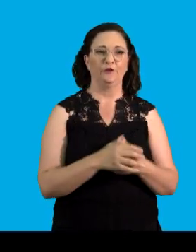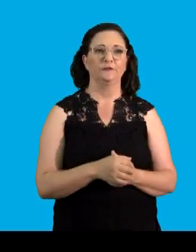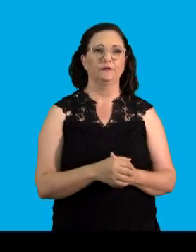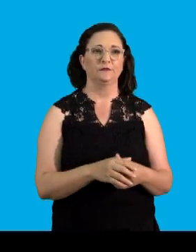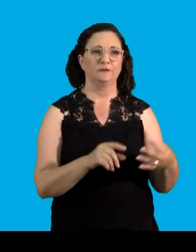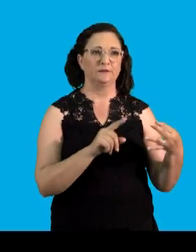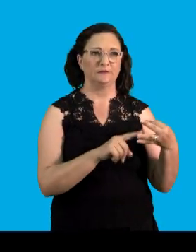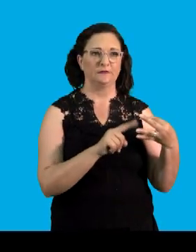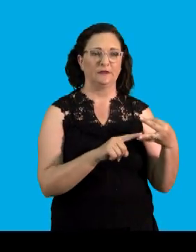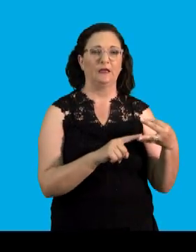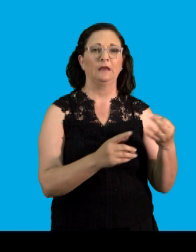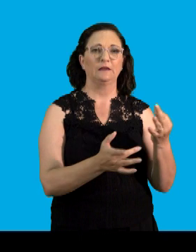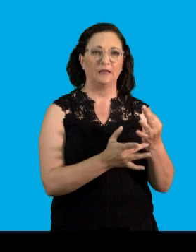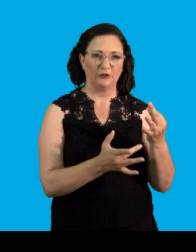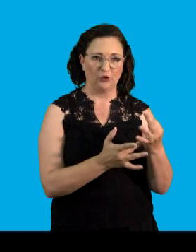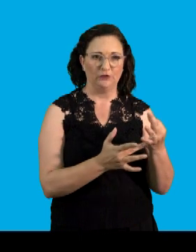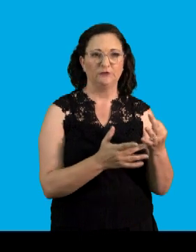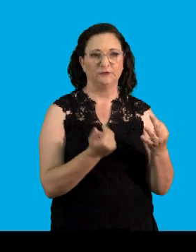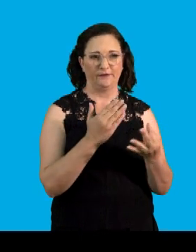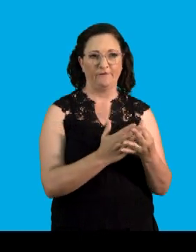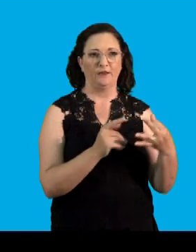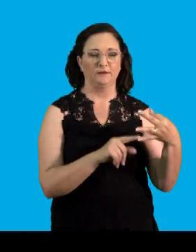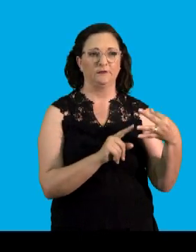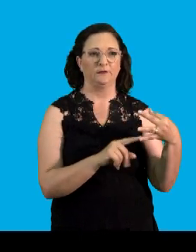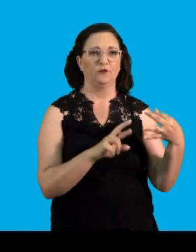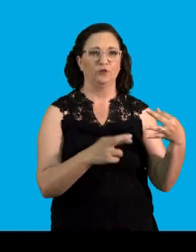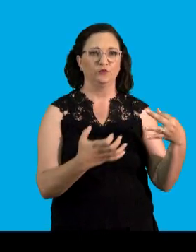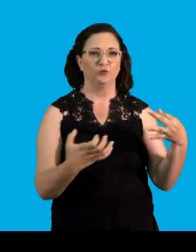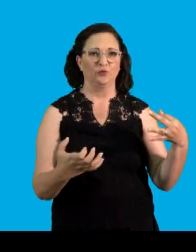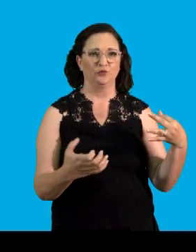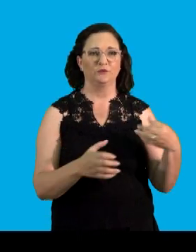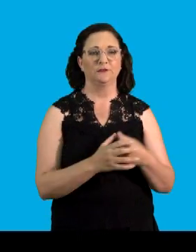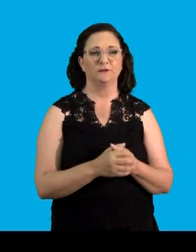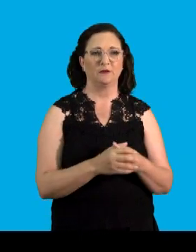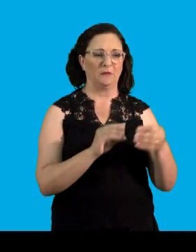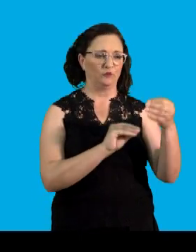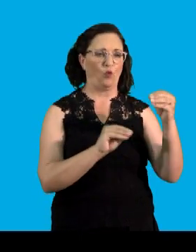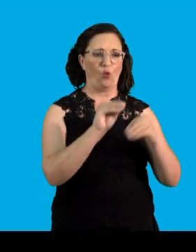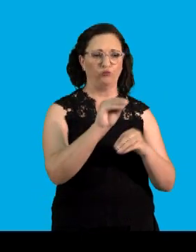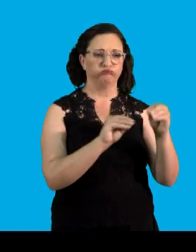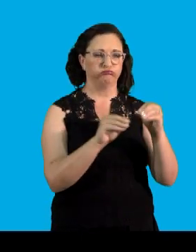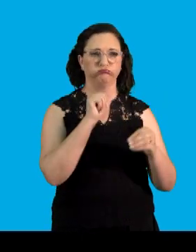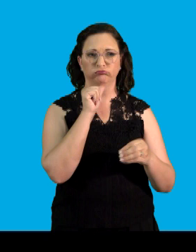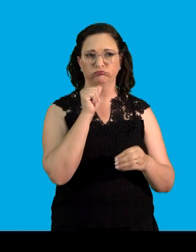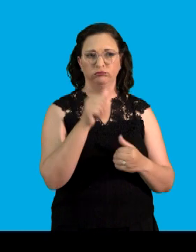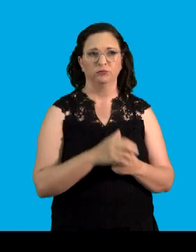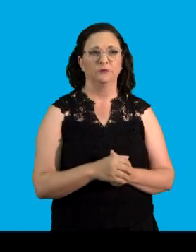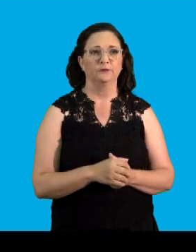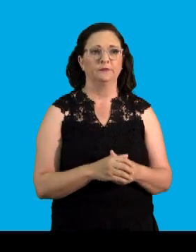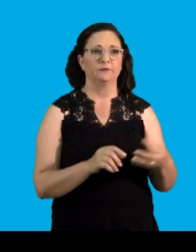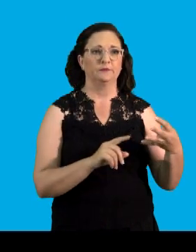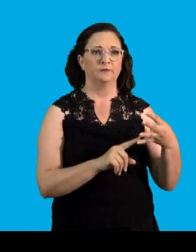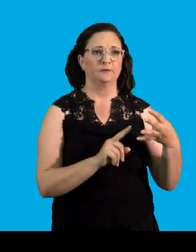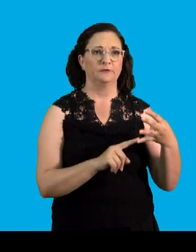business. Technology is also a factor in any order, by the way. Resources is also a